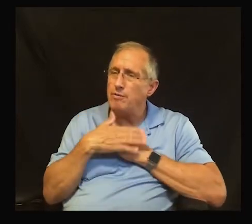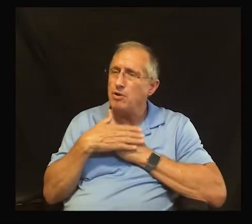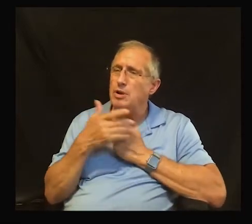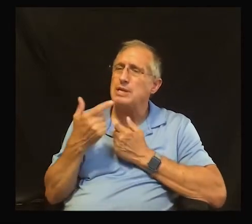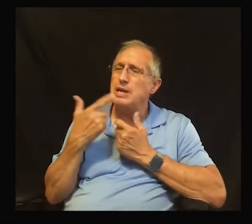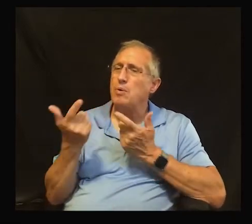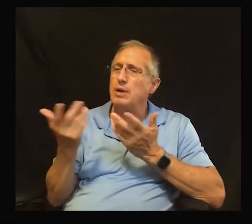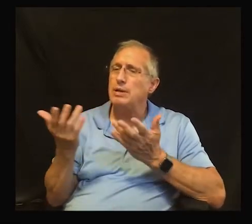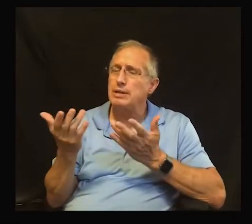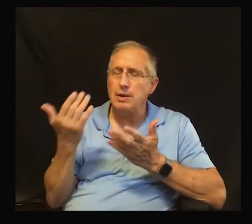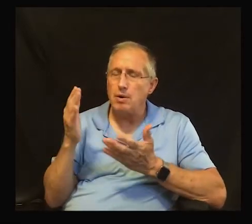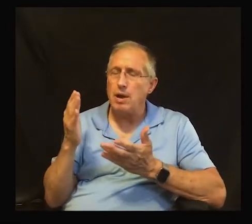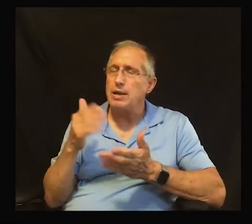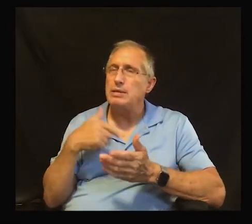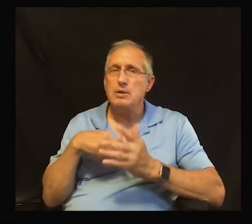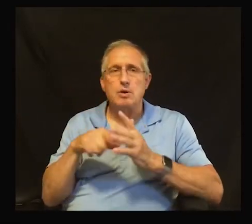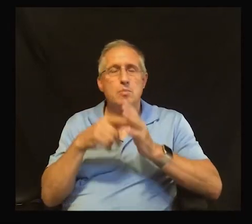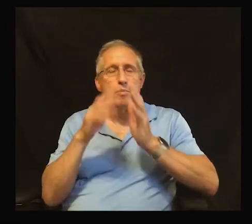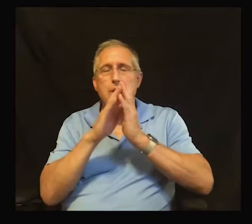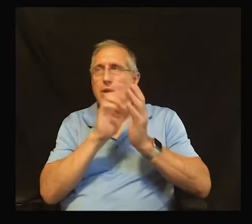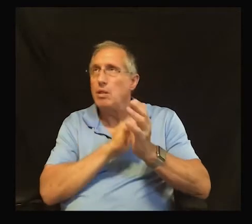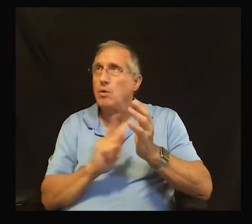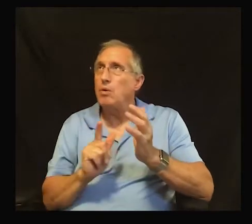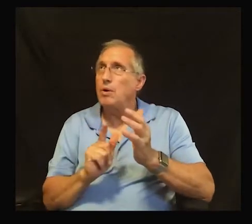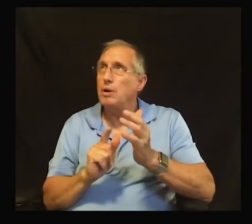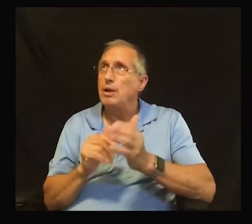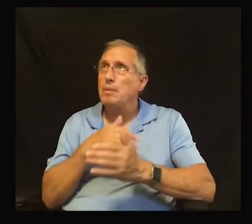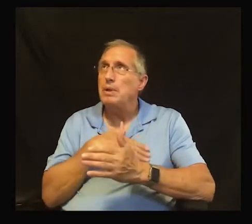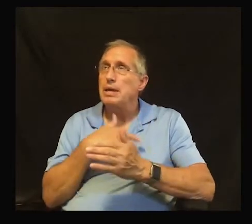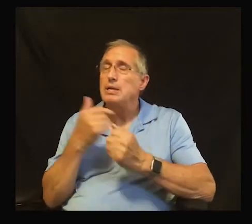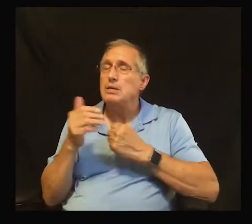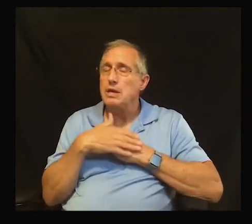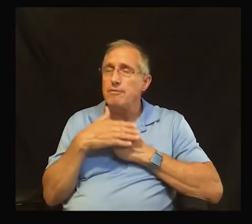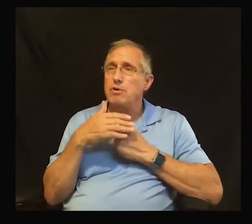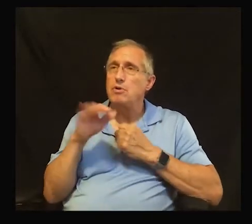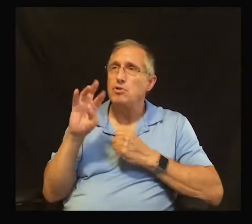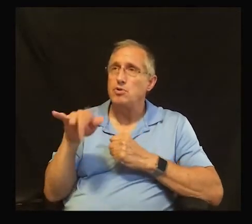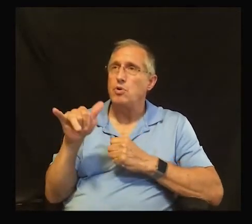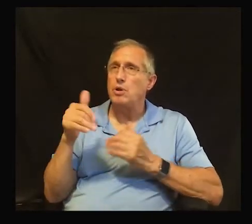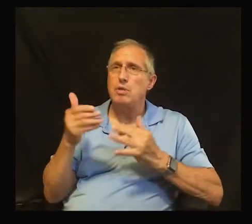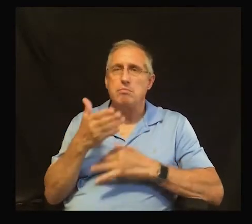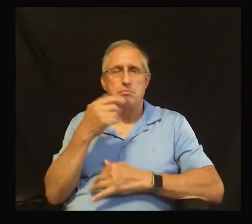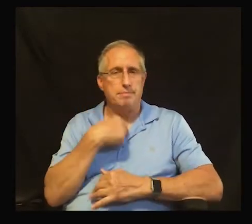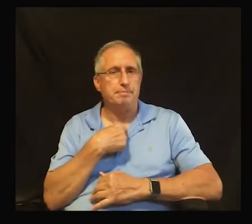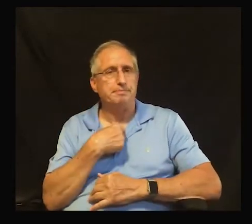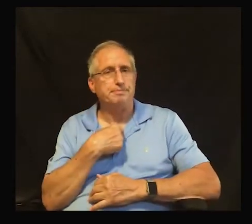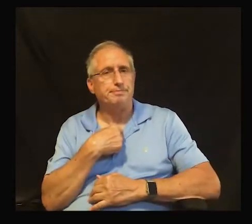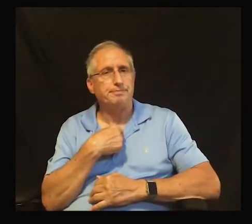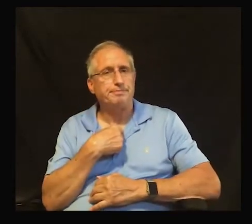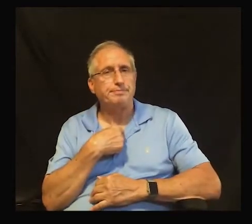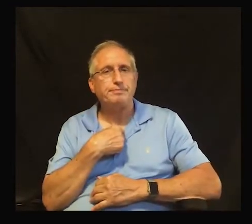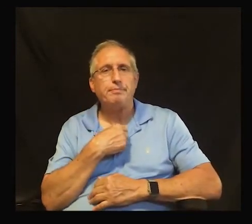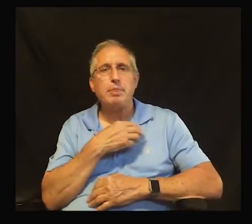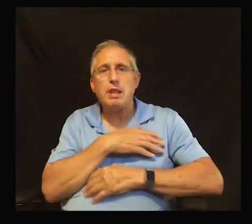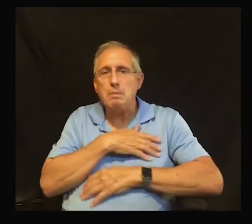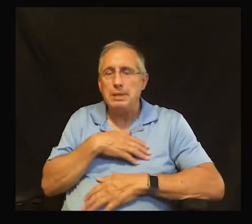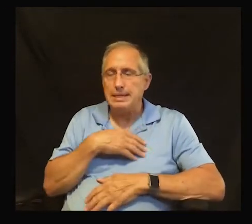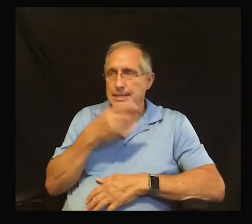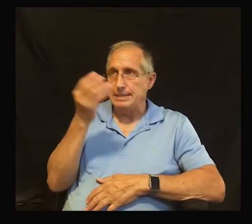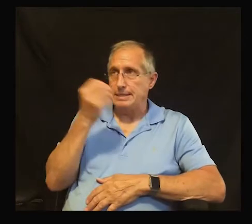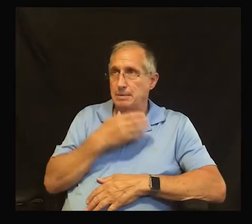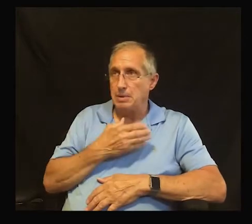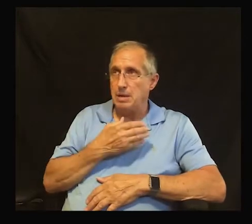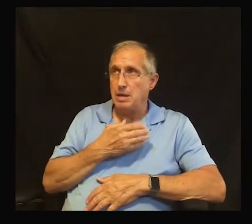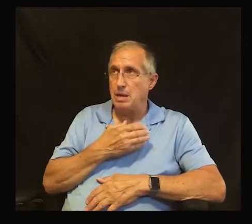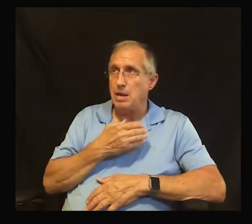I going to comfort her? What am I going to say? And all the way down, I just started praying. I said this, Lord, would you please comfort Joy through me? Would